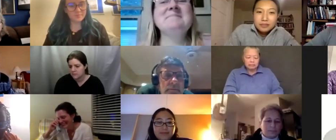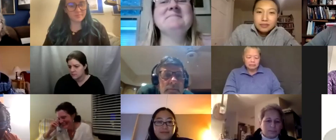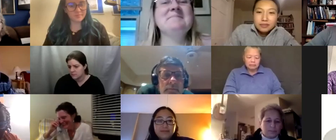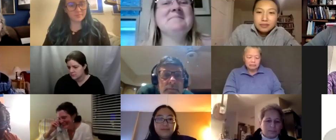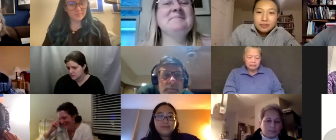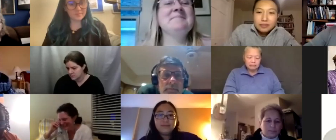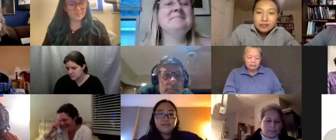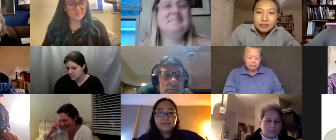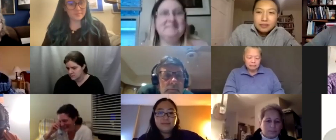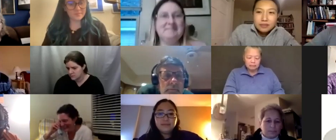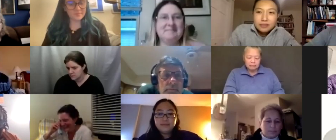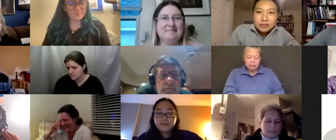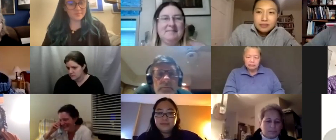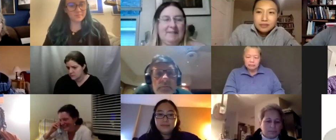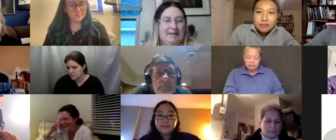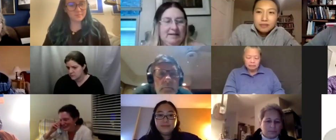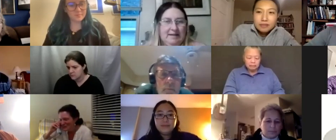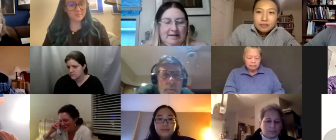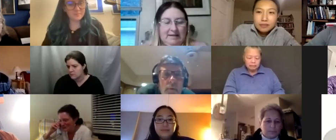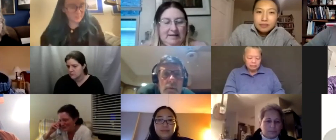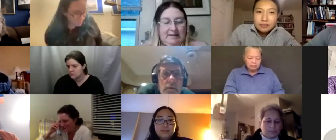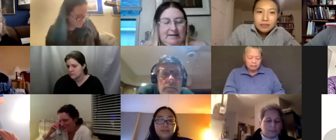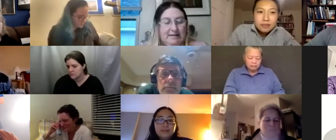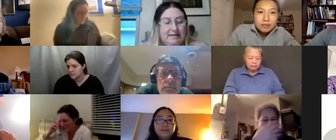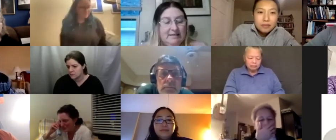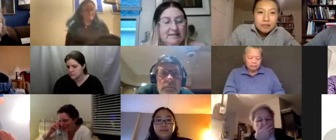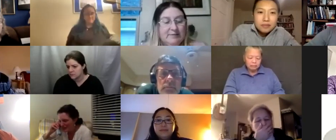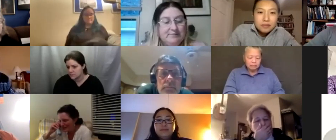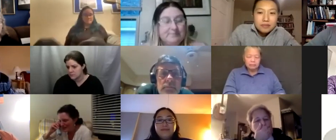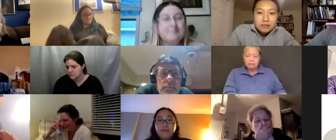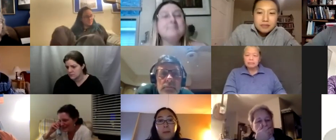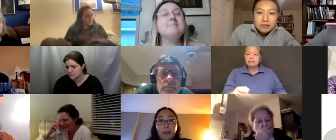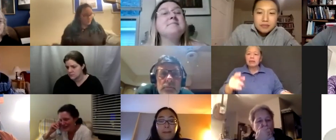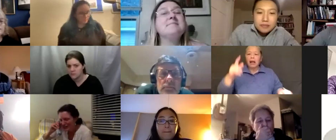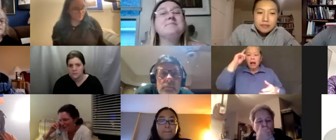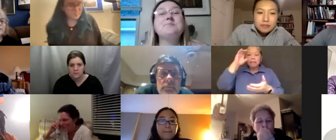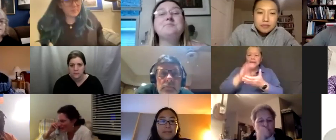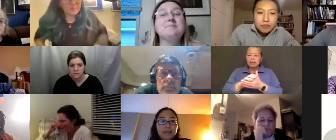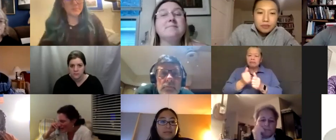I hope that you're doing well. All right. I believe everyone is back,